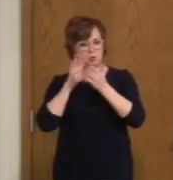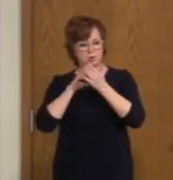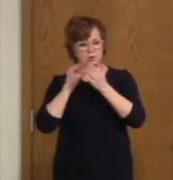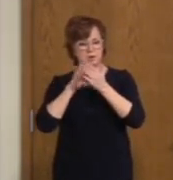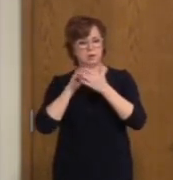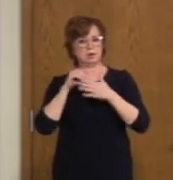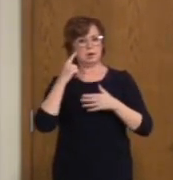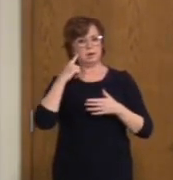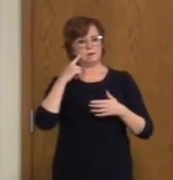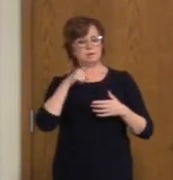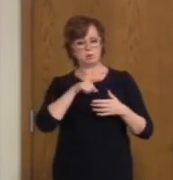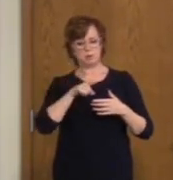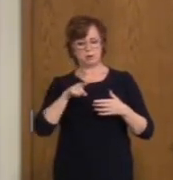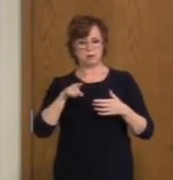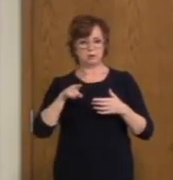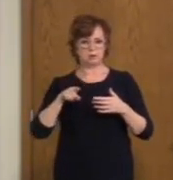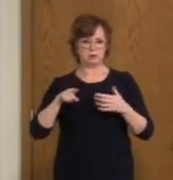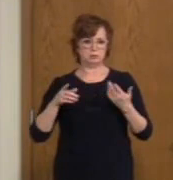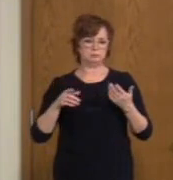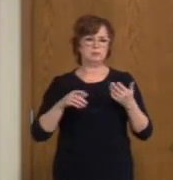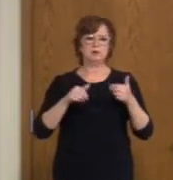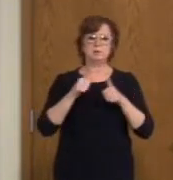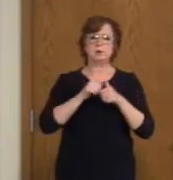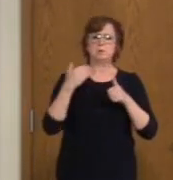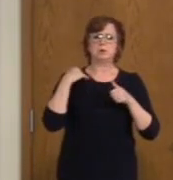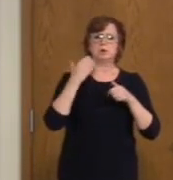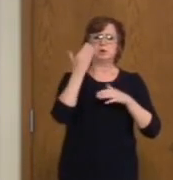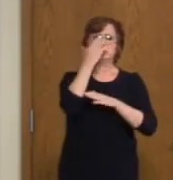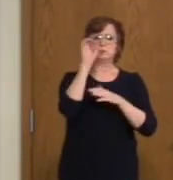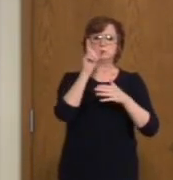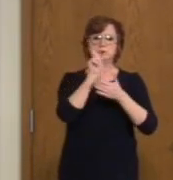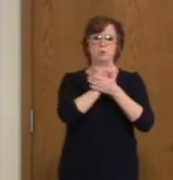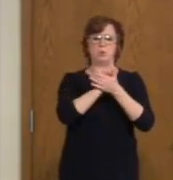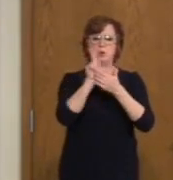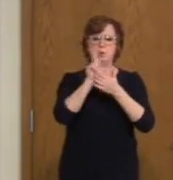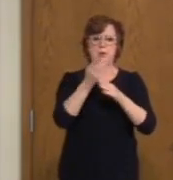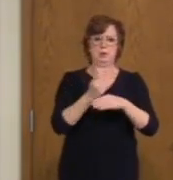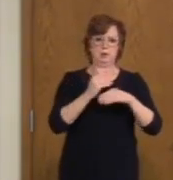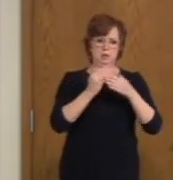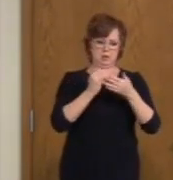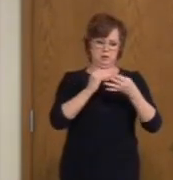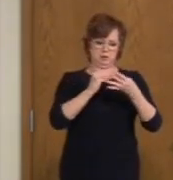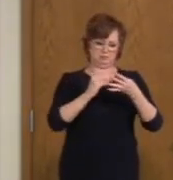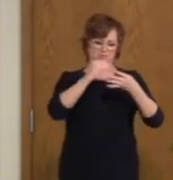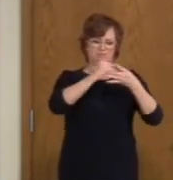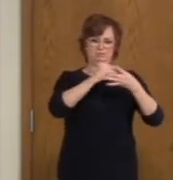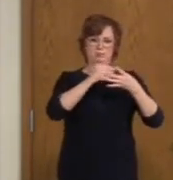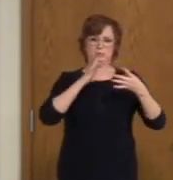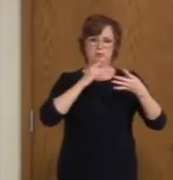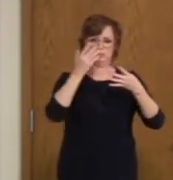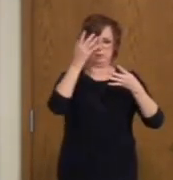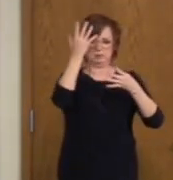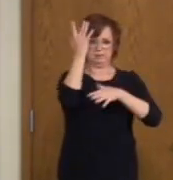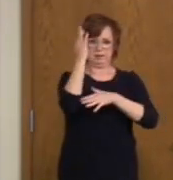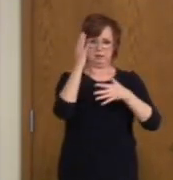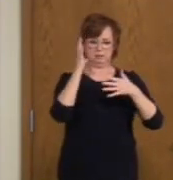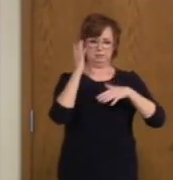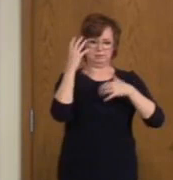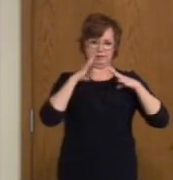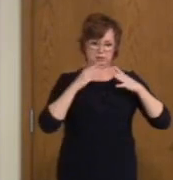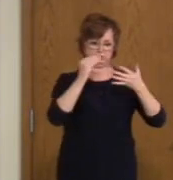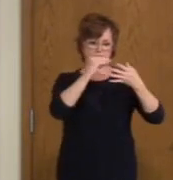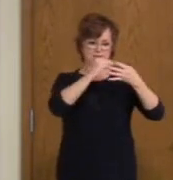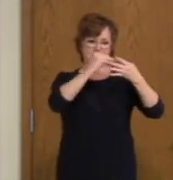structure for, as in this case, much like Christmas, a week or two before the holiday, as well as a week or two after. So there are